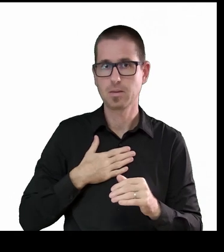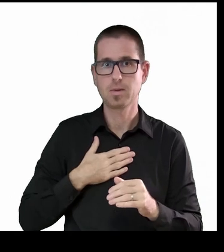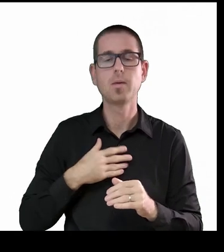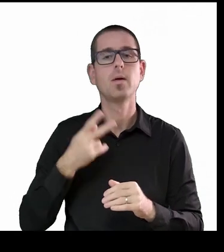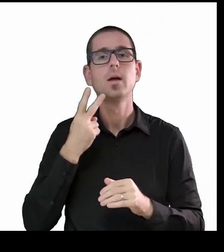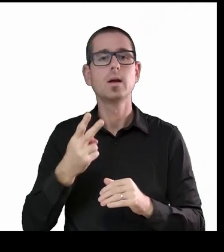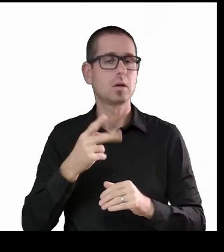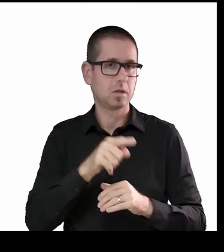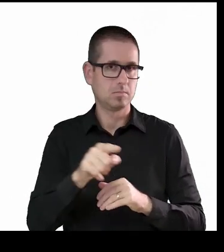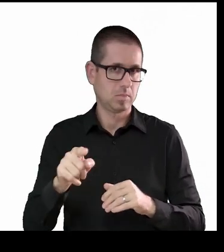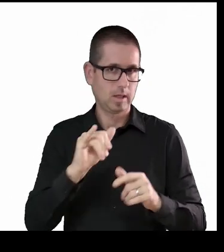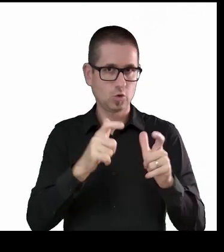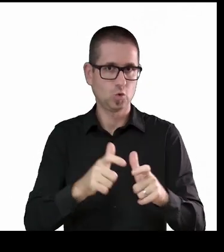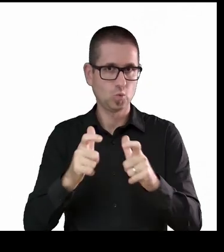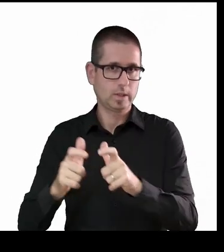educational institutions.